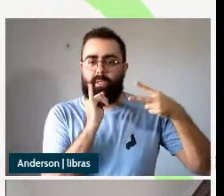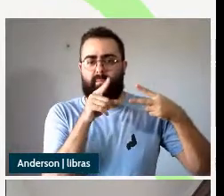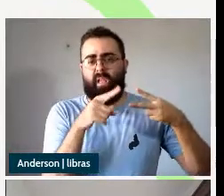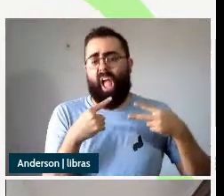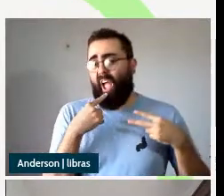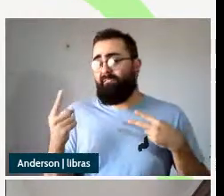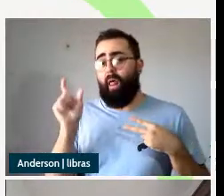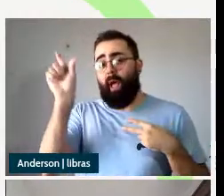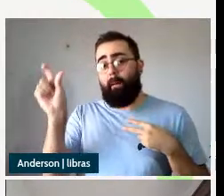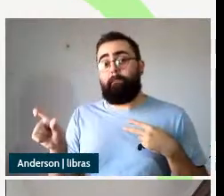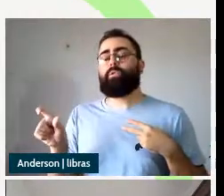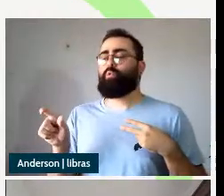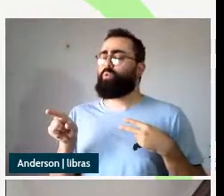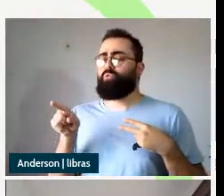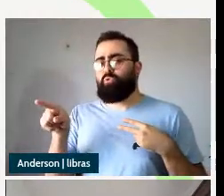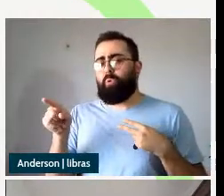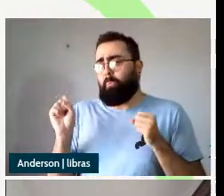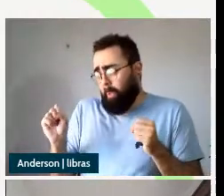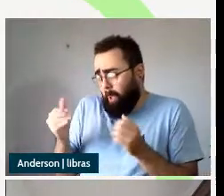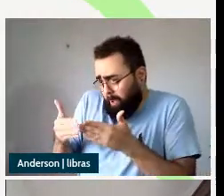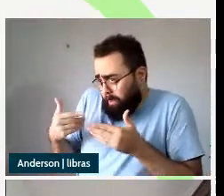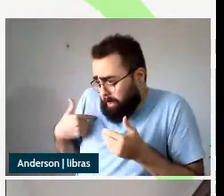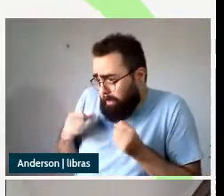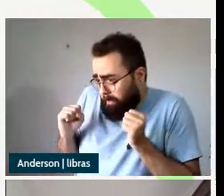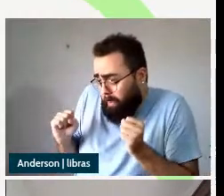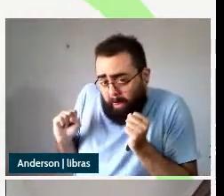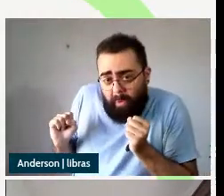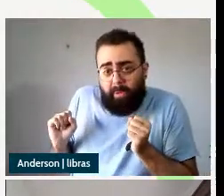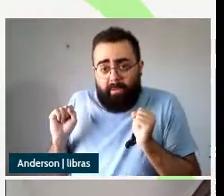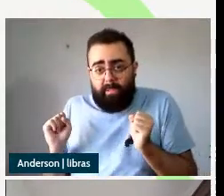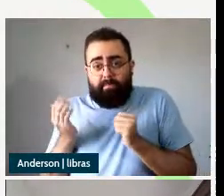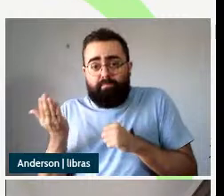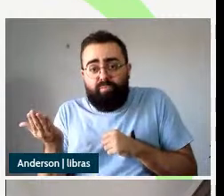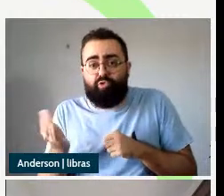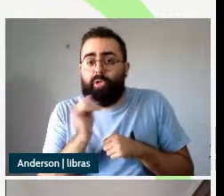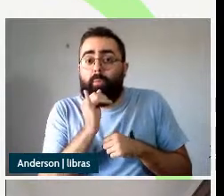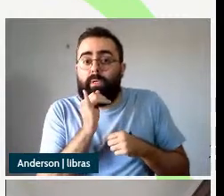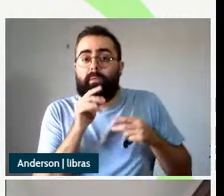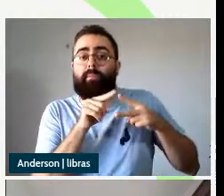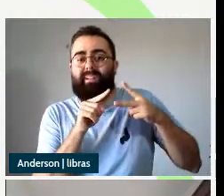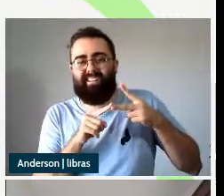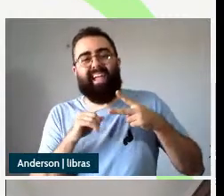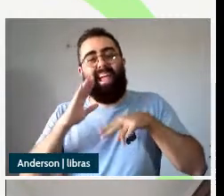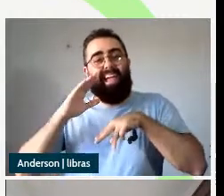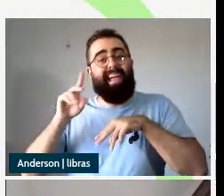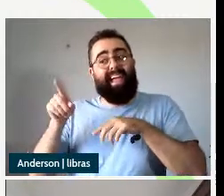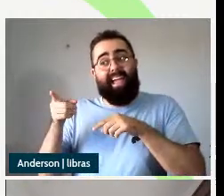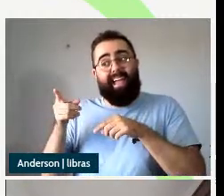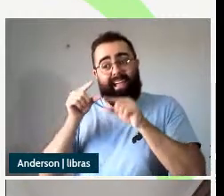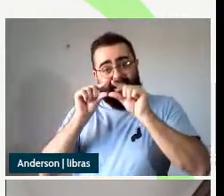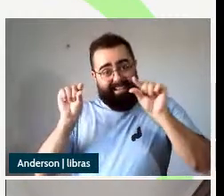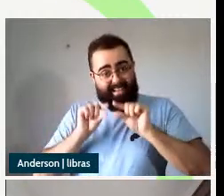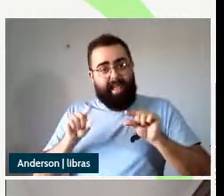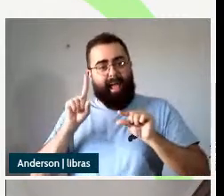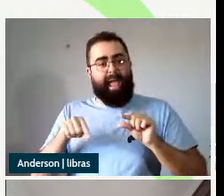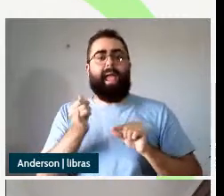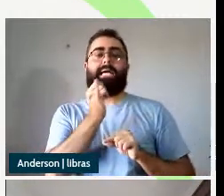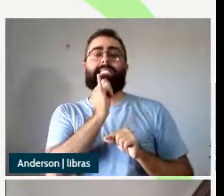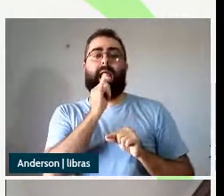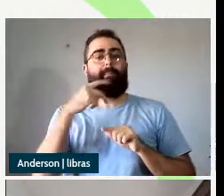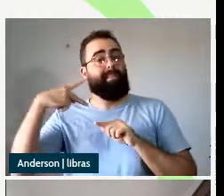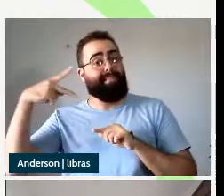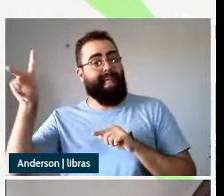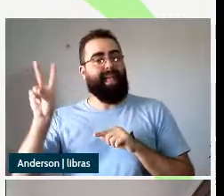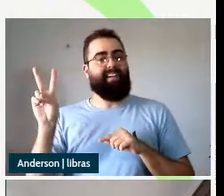tell the other person that they can do something. So, these are examples from him, right? Take any one of them, and you offer them